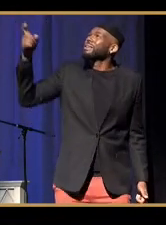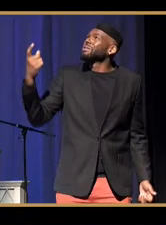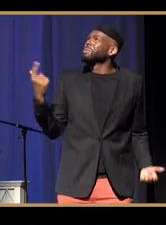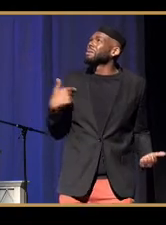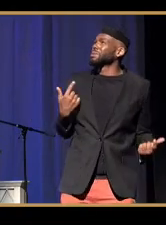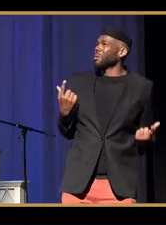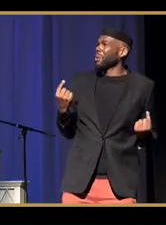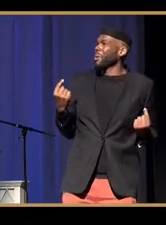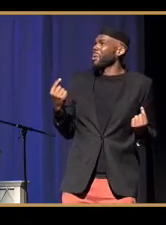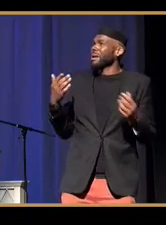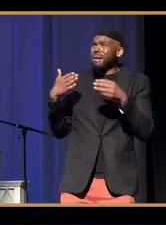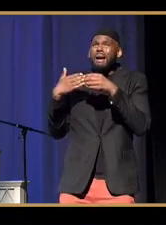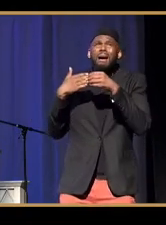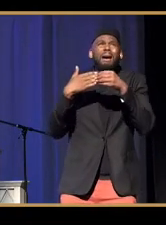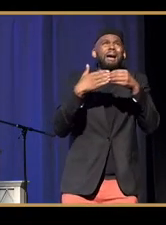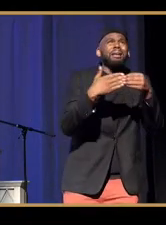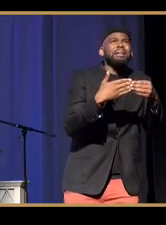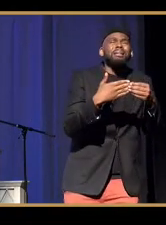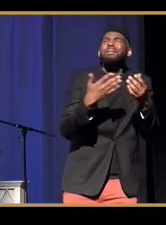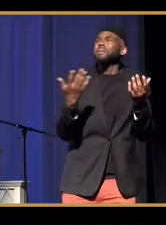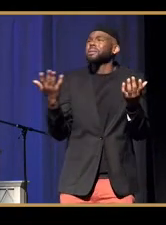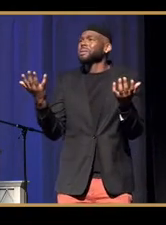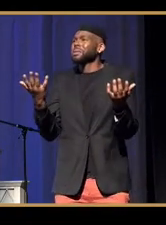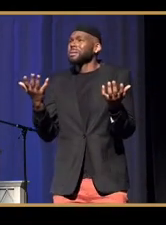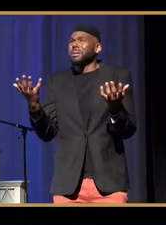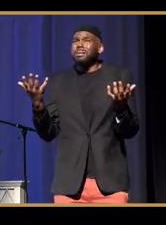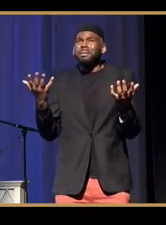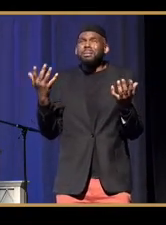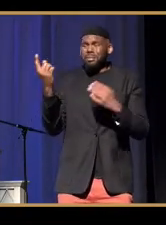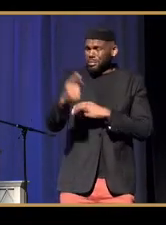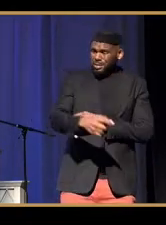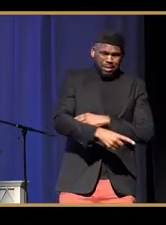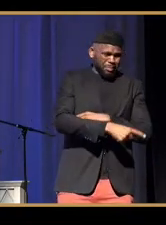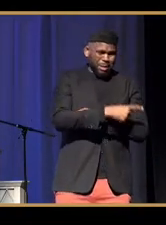and ask you for your guidance,